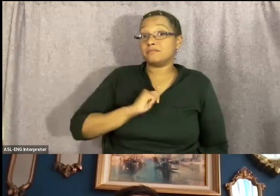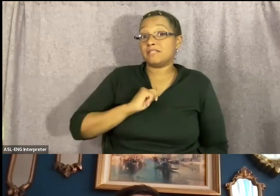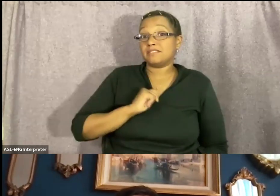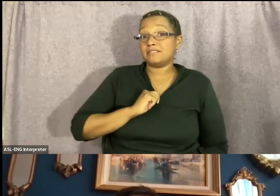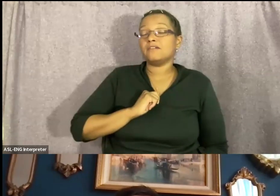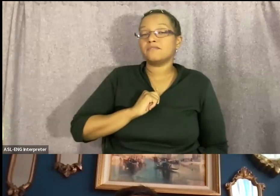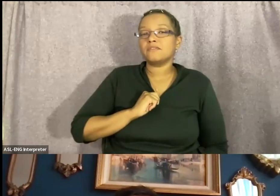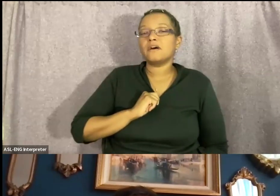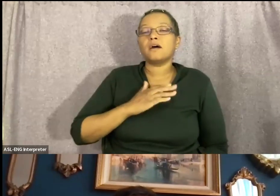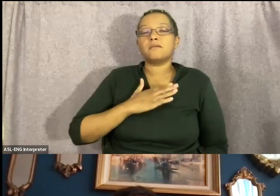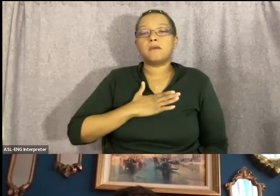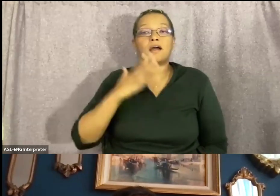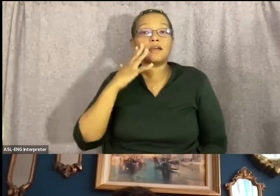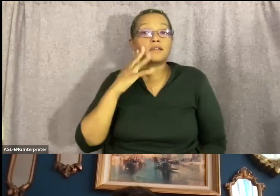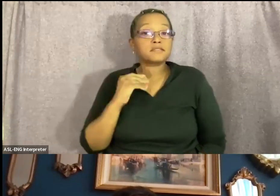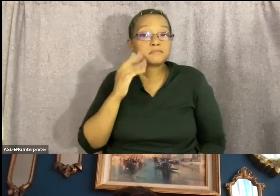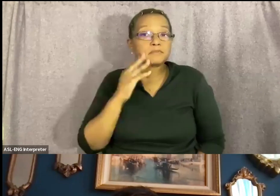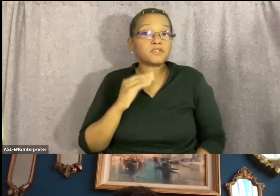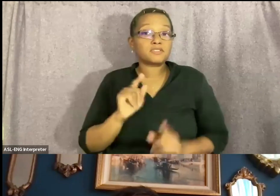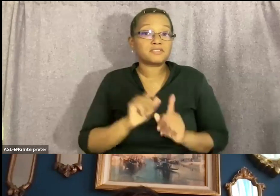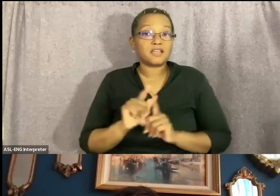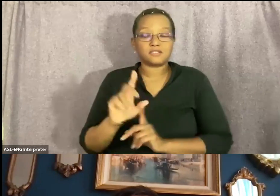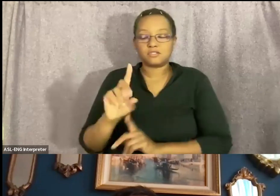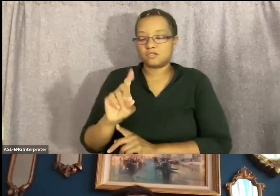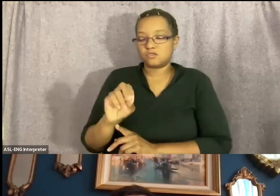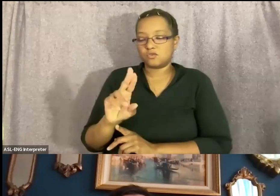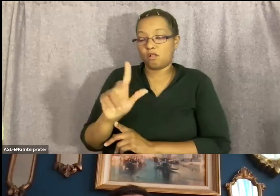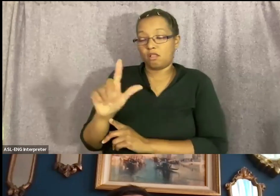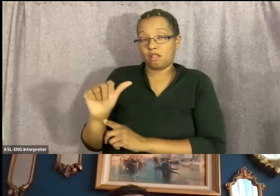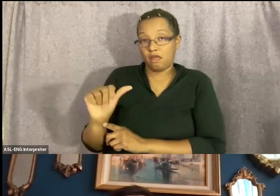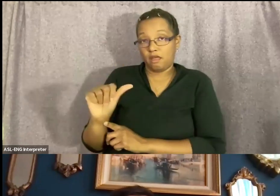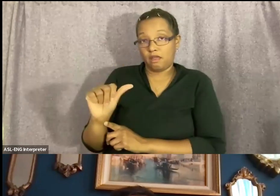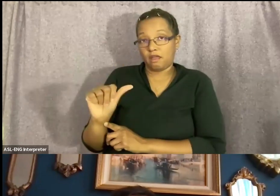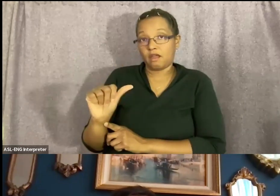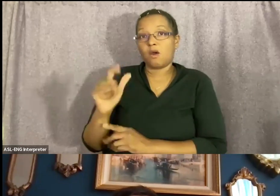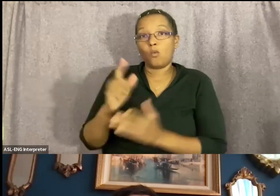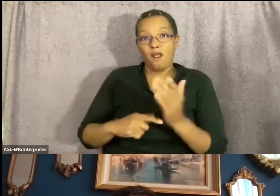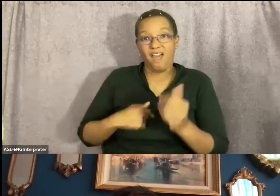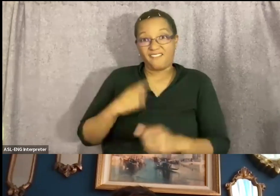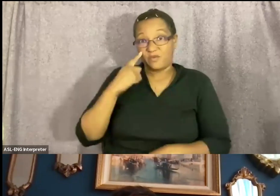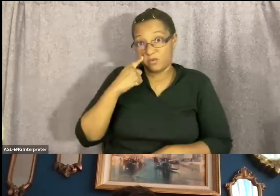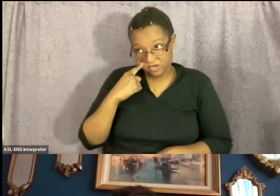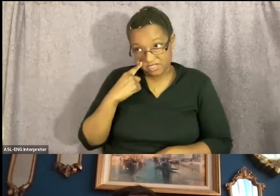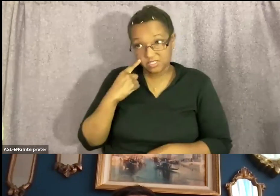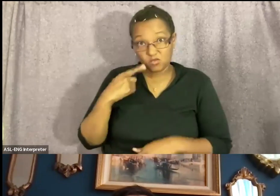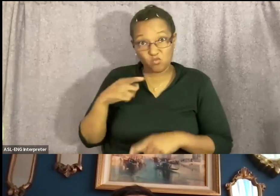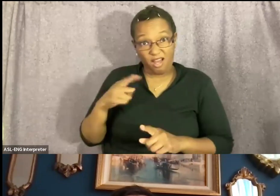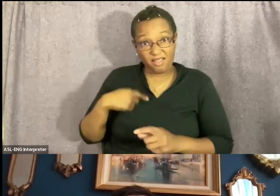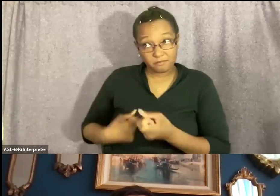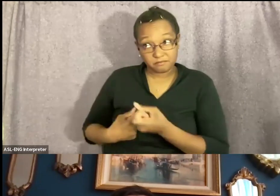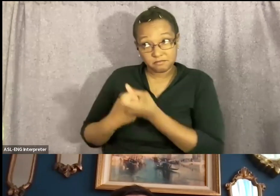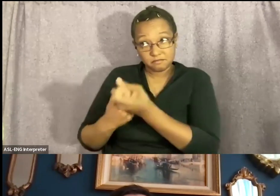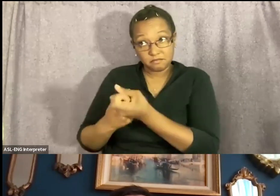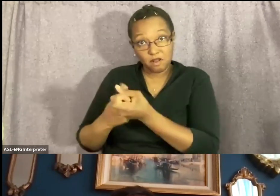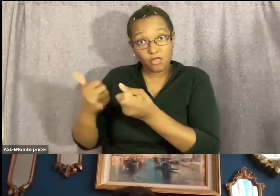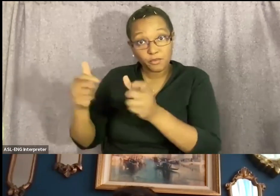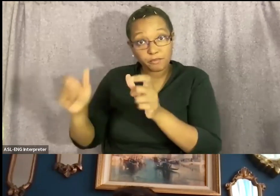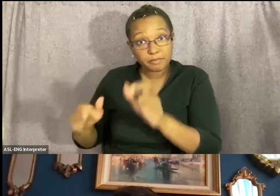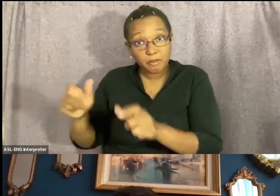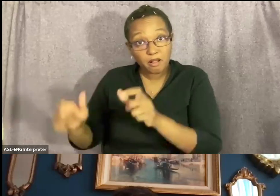related and that they really feel seen by what I'm sharing. So that feels important, because a lot of